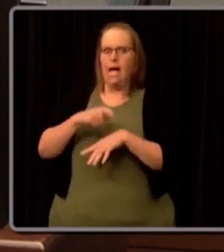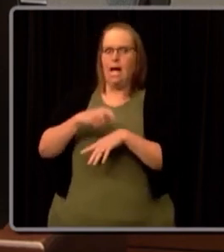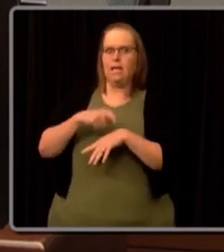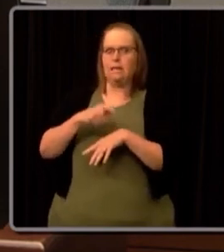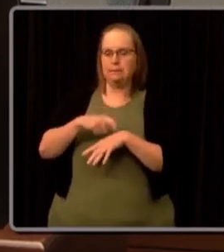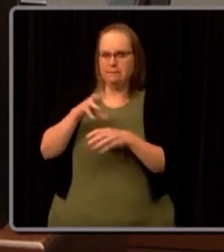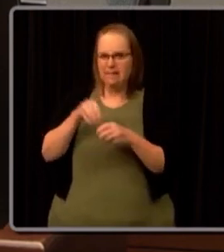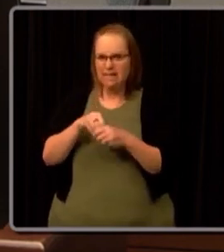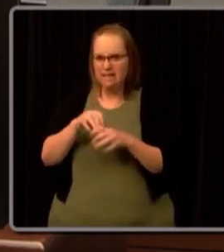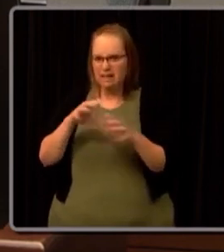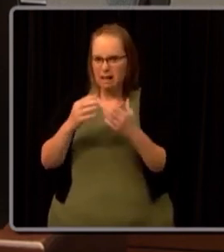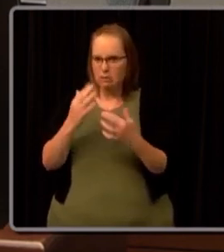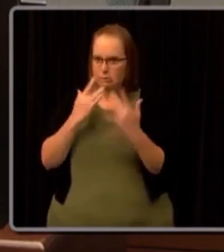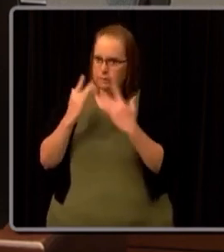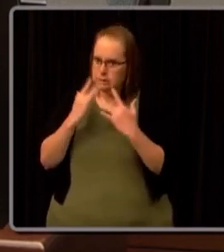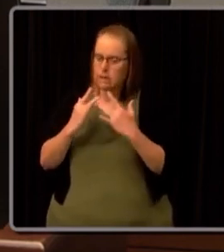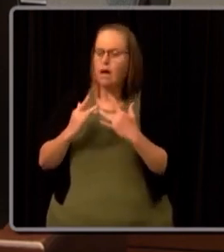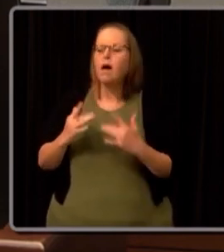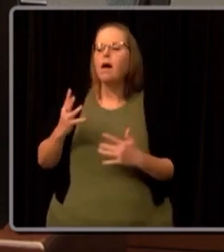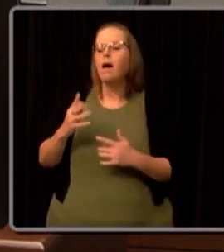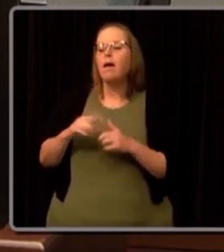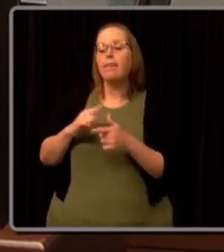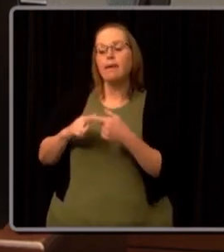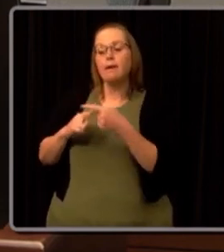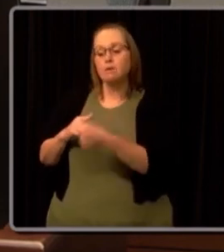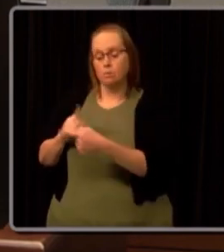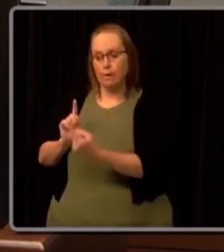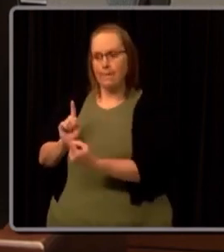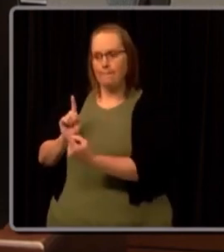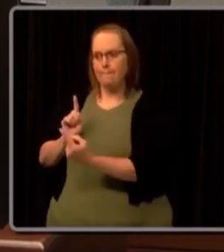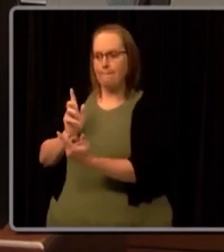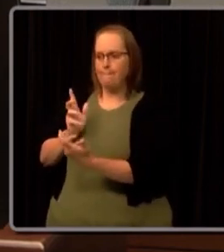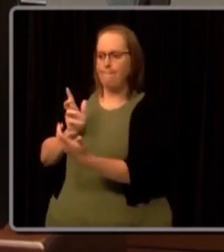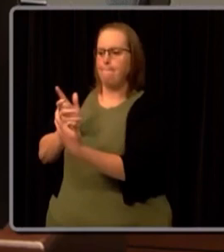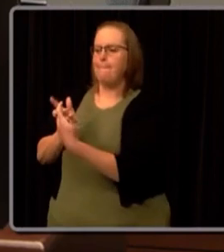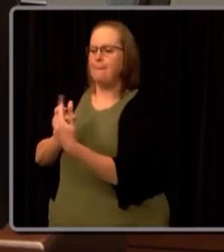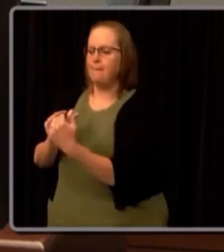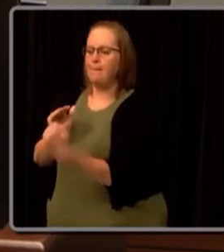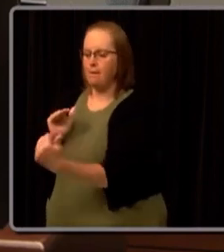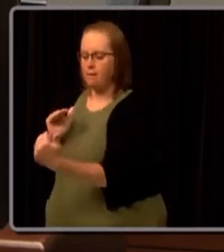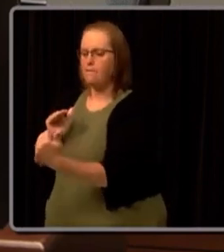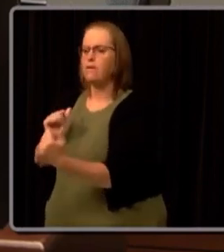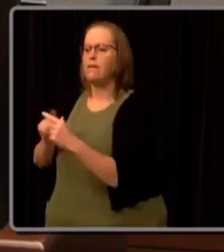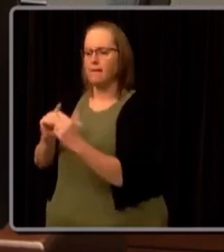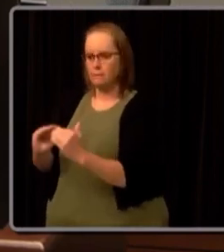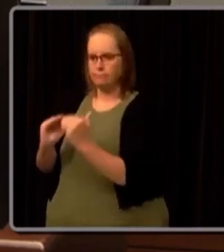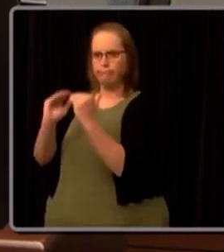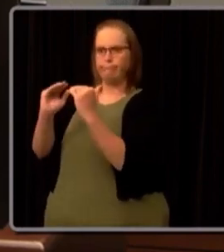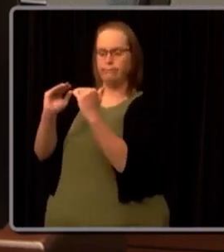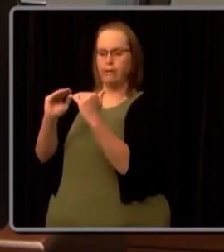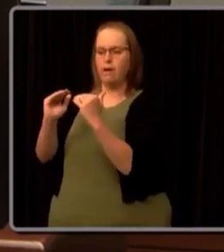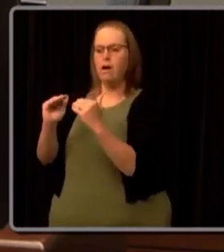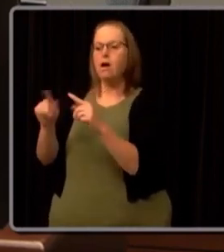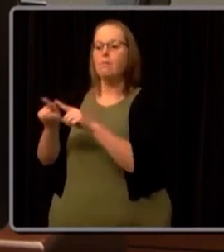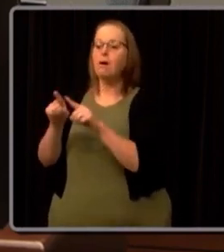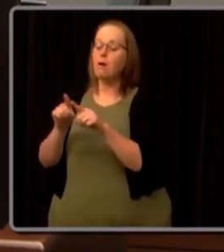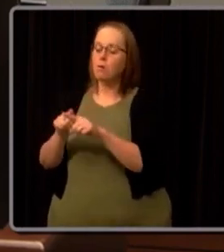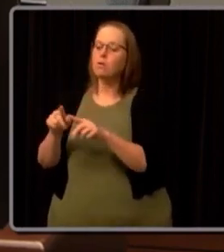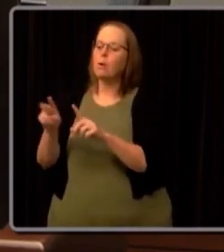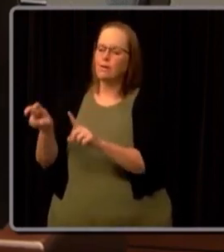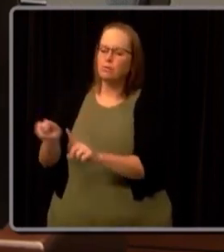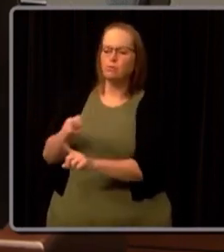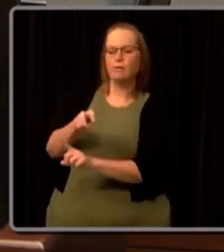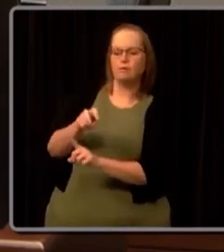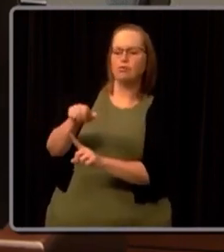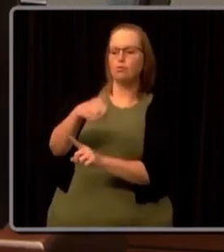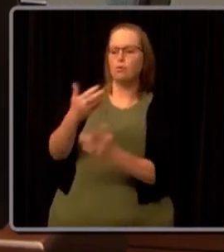And because of that, those students are then met where they are, and they can move further. But beyond that, it does transfer over to other things.